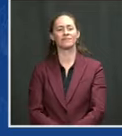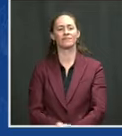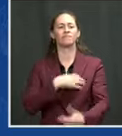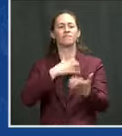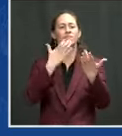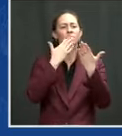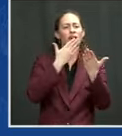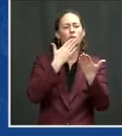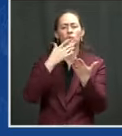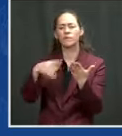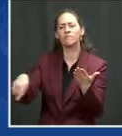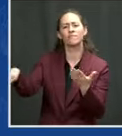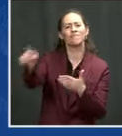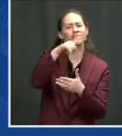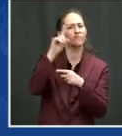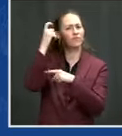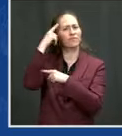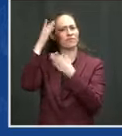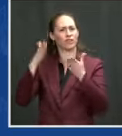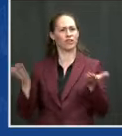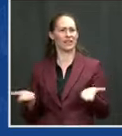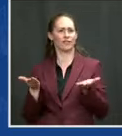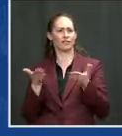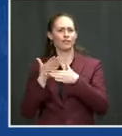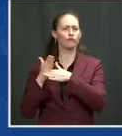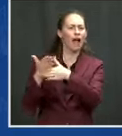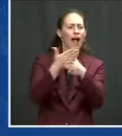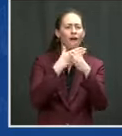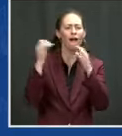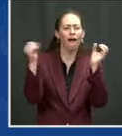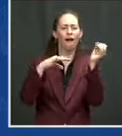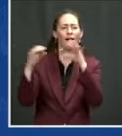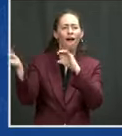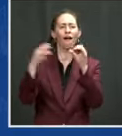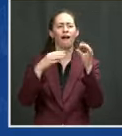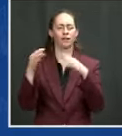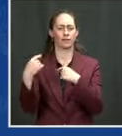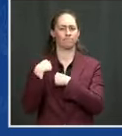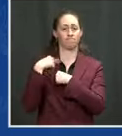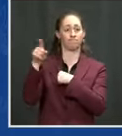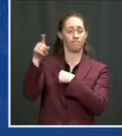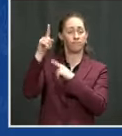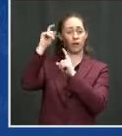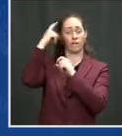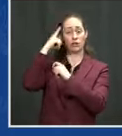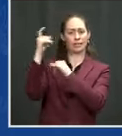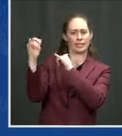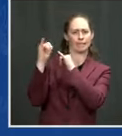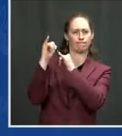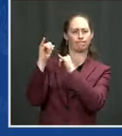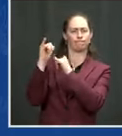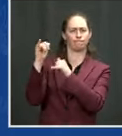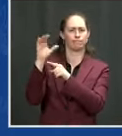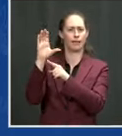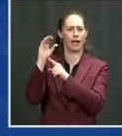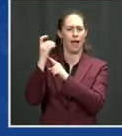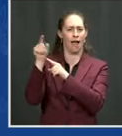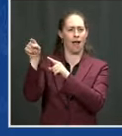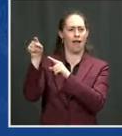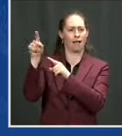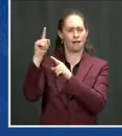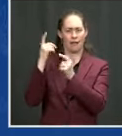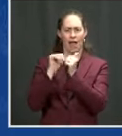I would certainly associate myself with Governor Cox's remarks when it comes to confidence and how to get it done. I do think making that connection